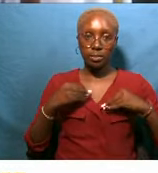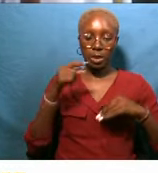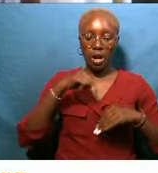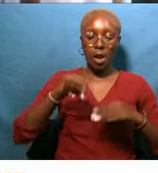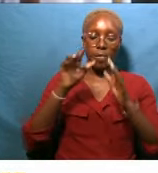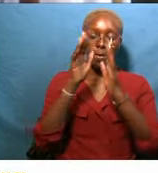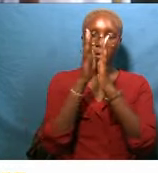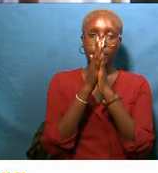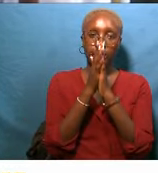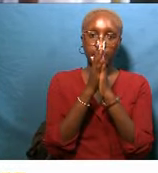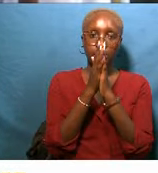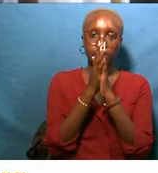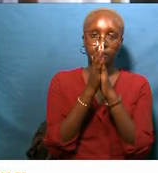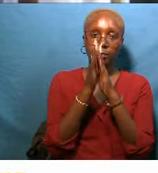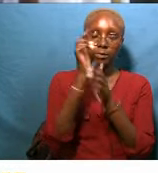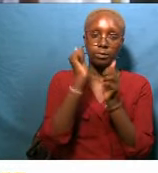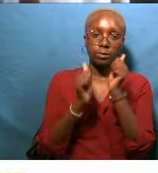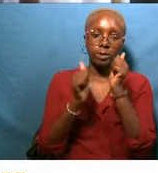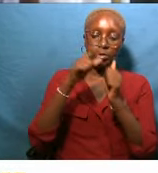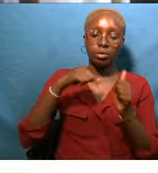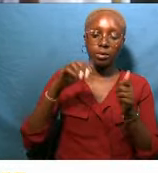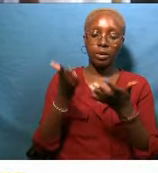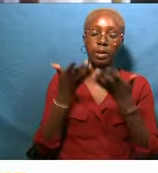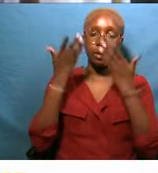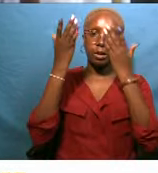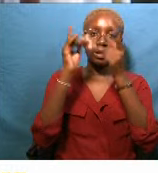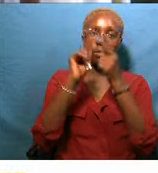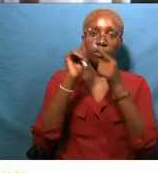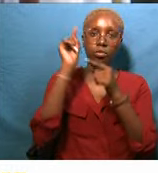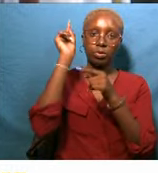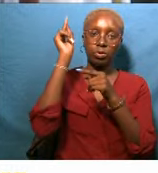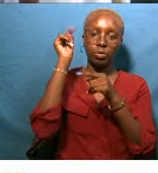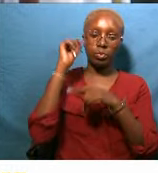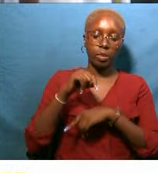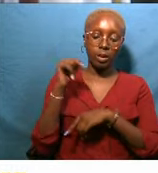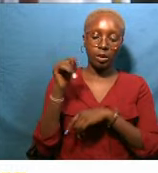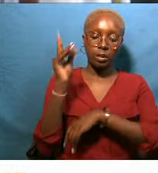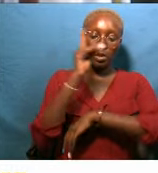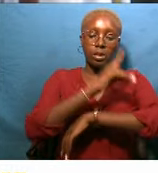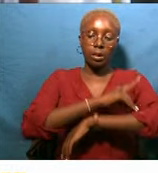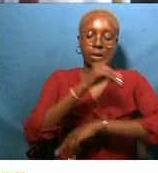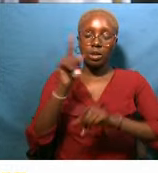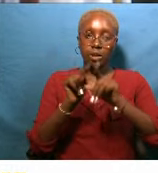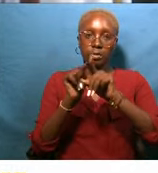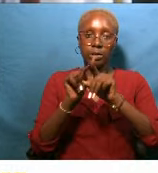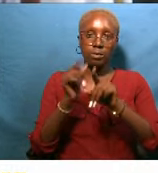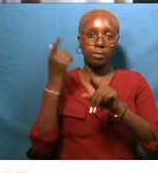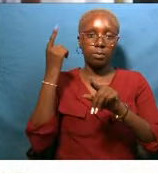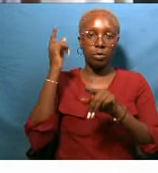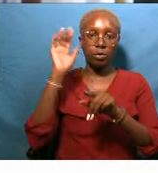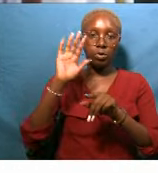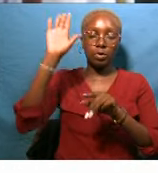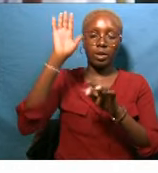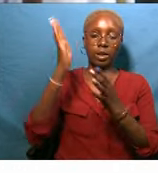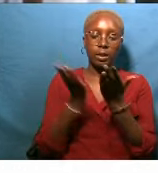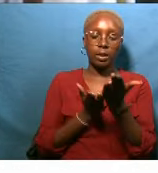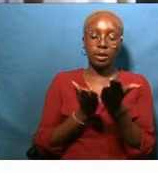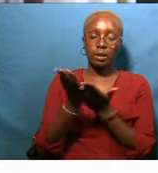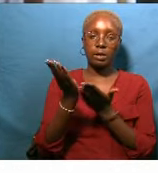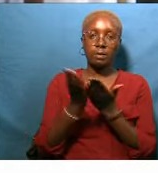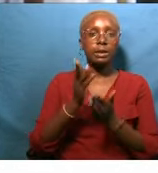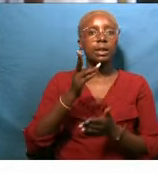prayers, which we offer before you this day, and for this your servant, the Reverend Canon Peter